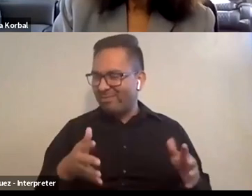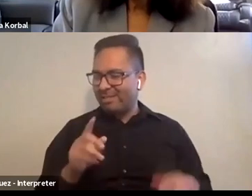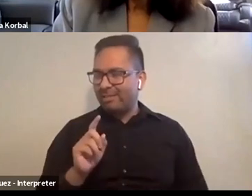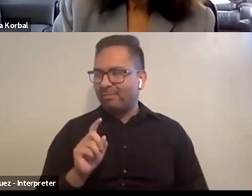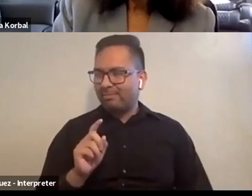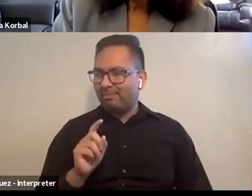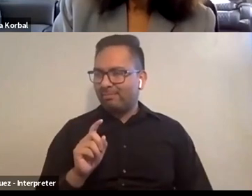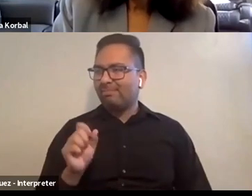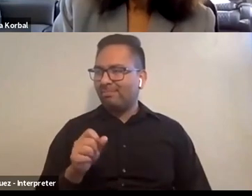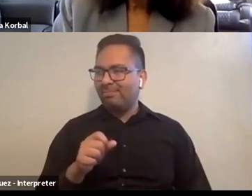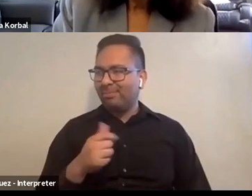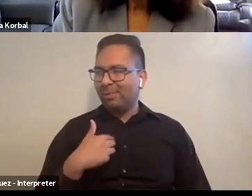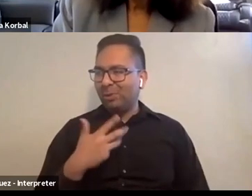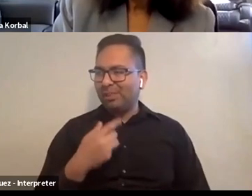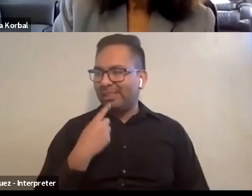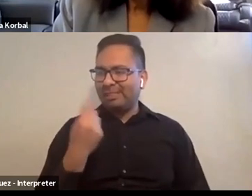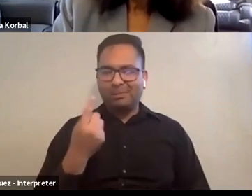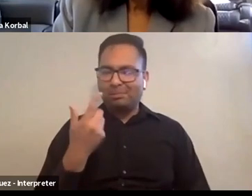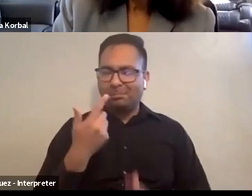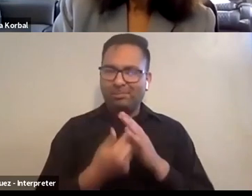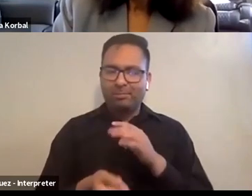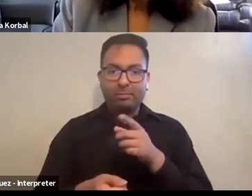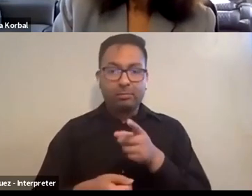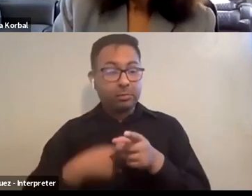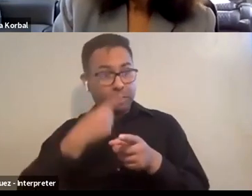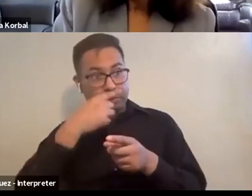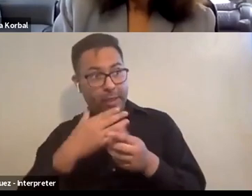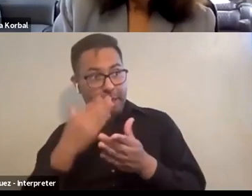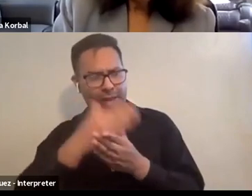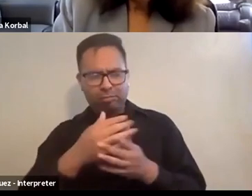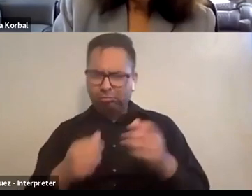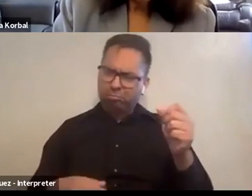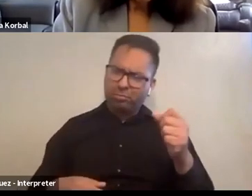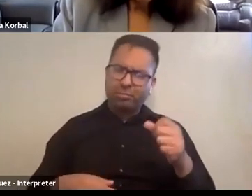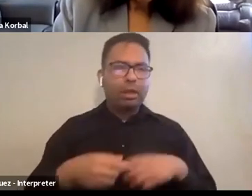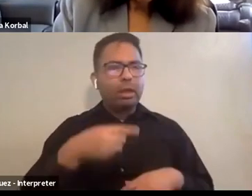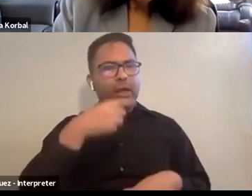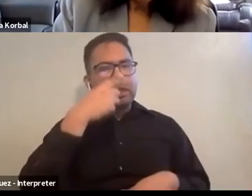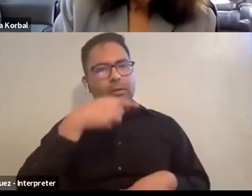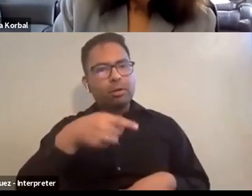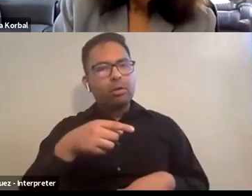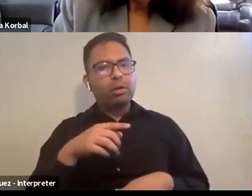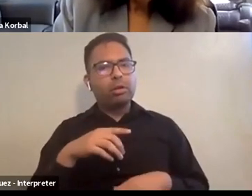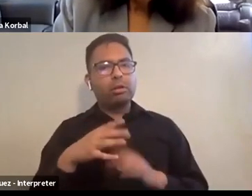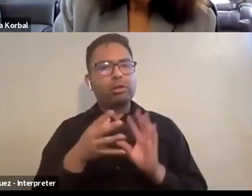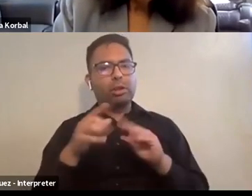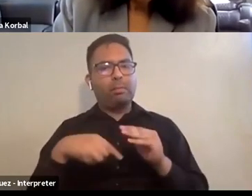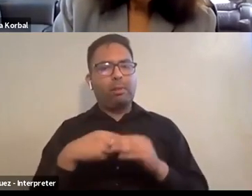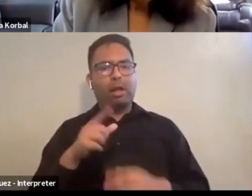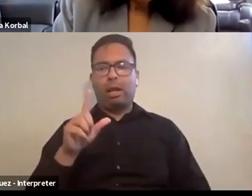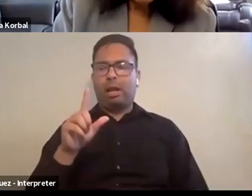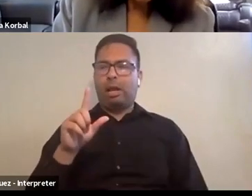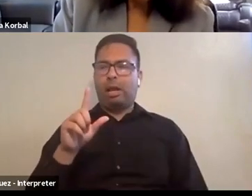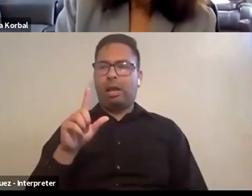I've lost what I wanted to say. But can I interject here and have you say something about linotype, which is one of my favorite